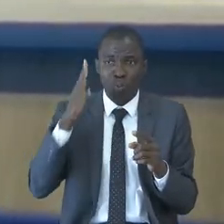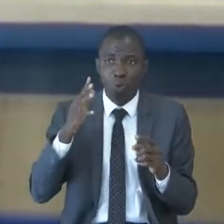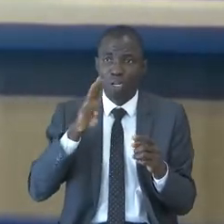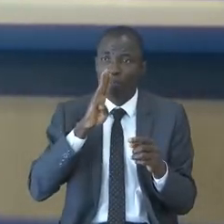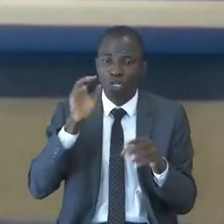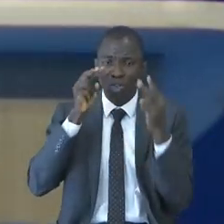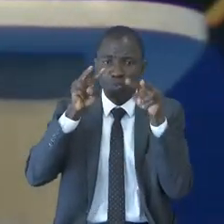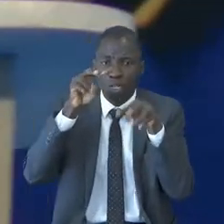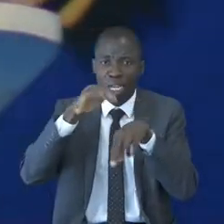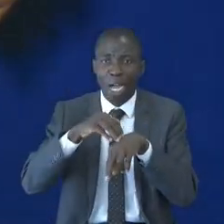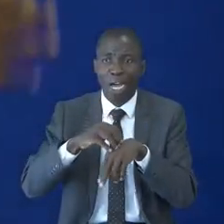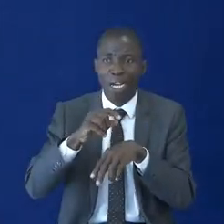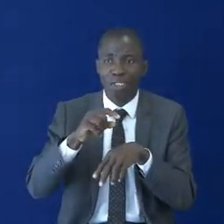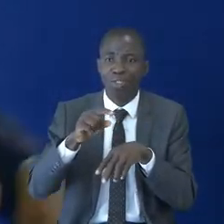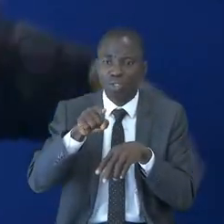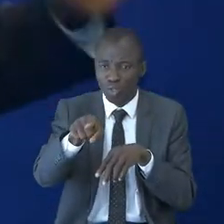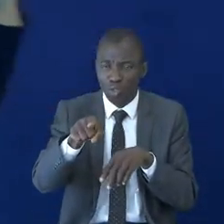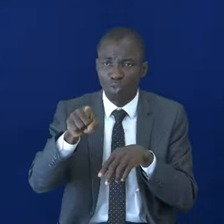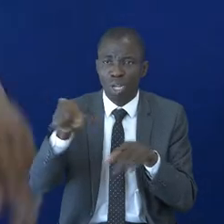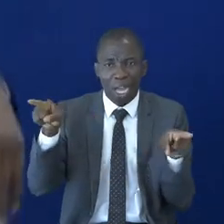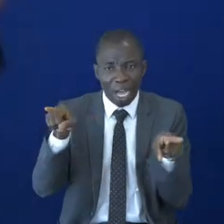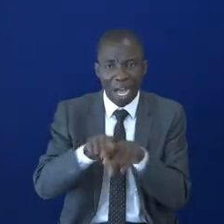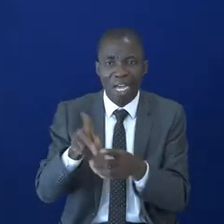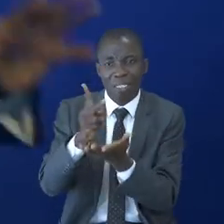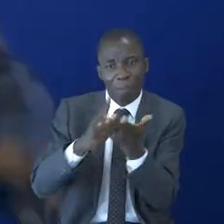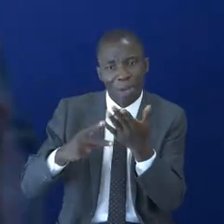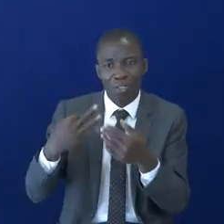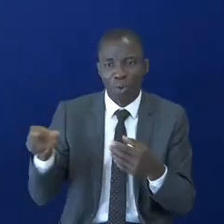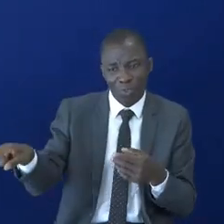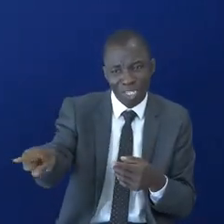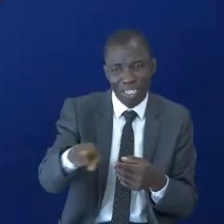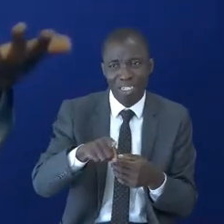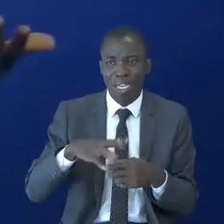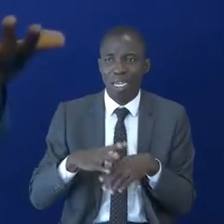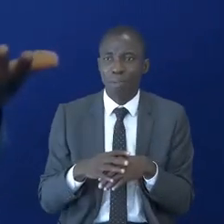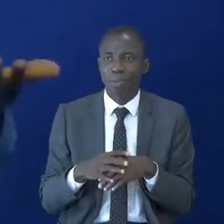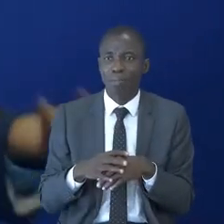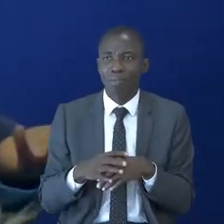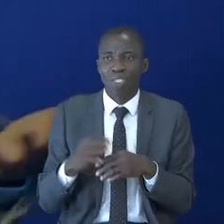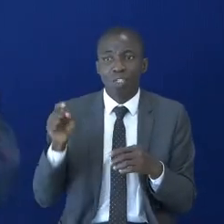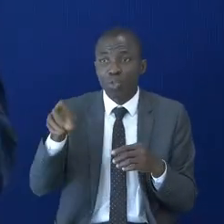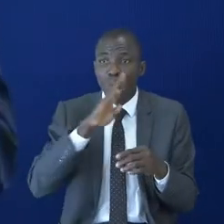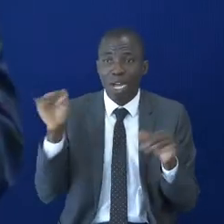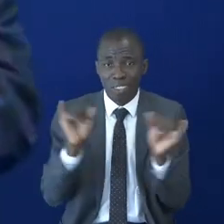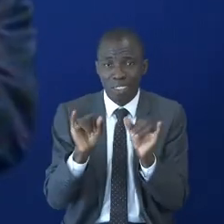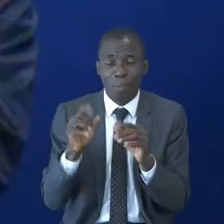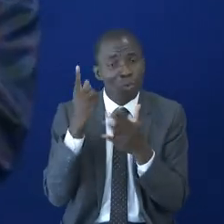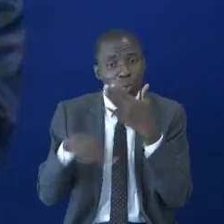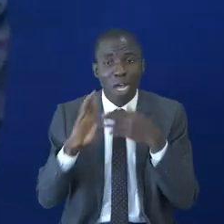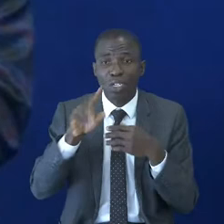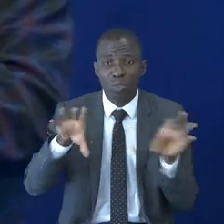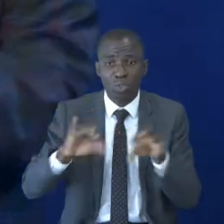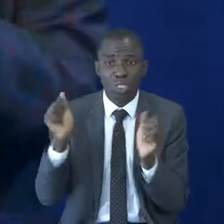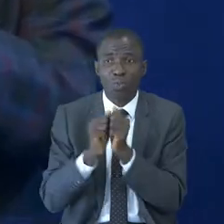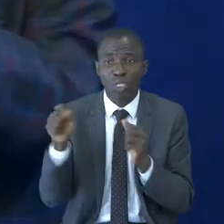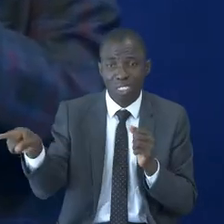you as part of them, and those in darkness will have judgment. He says, what are you doing with them? And he